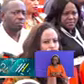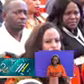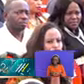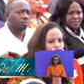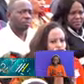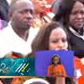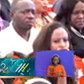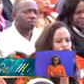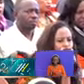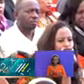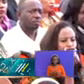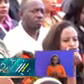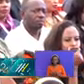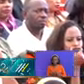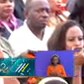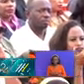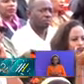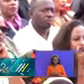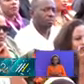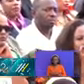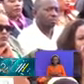Freemasons can